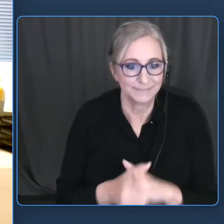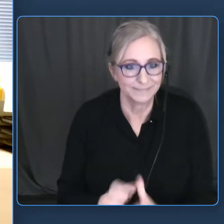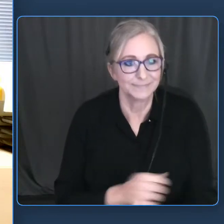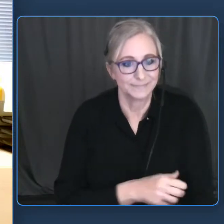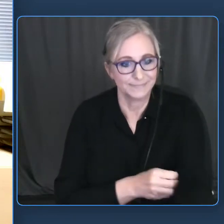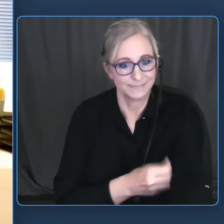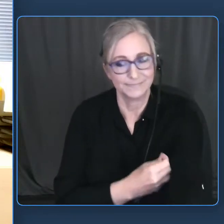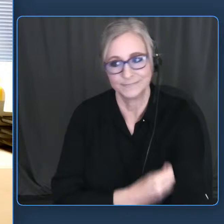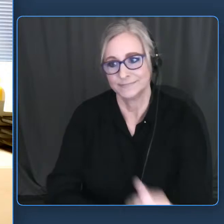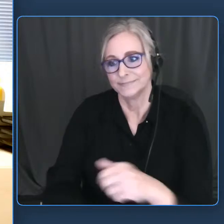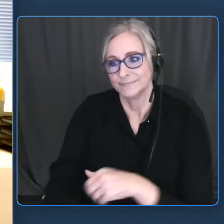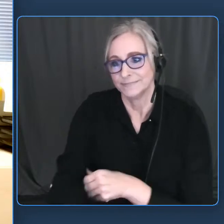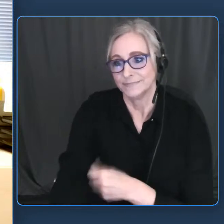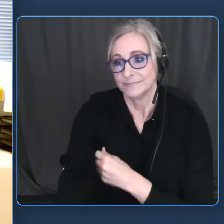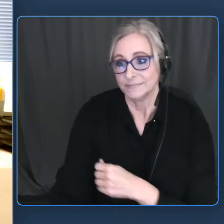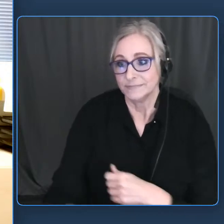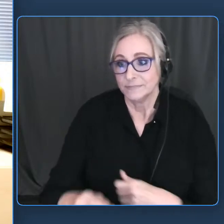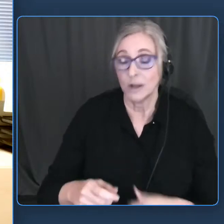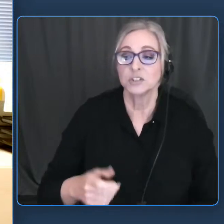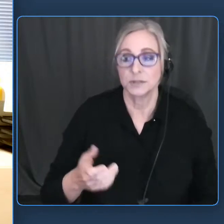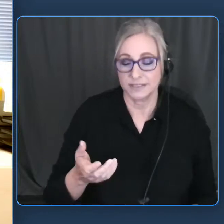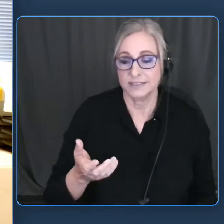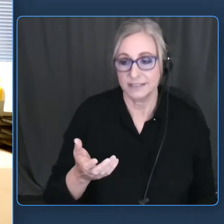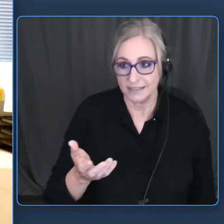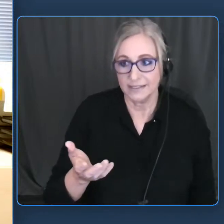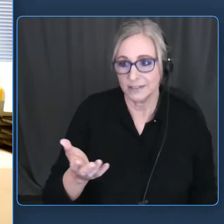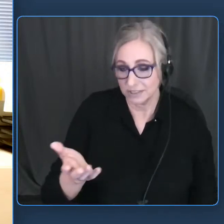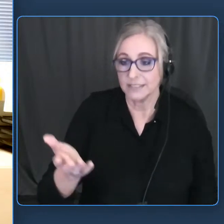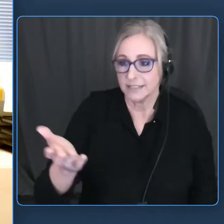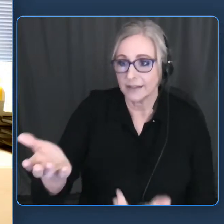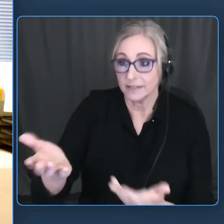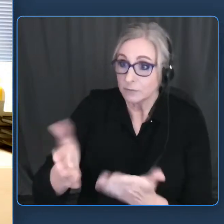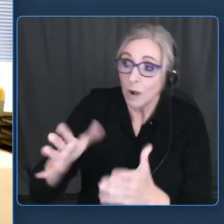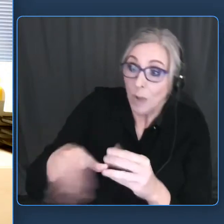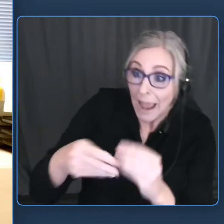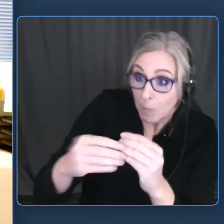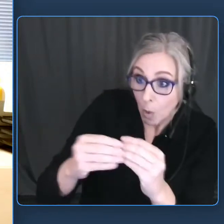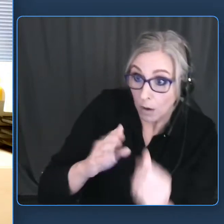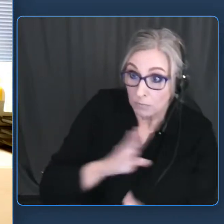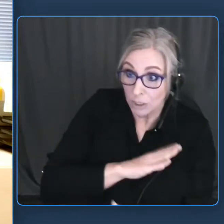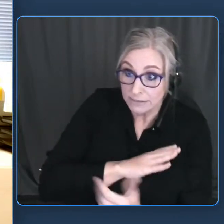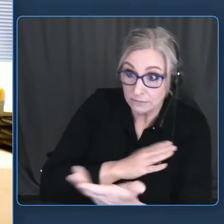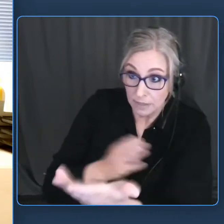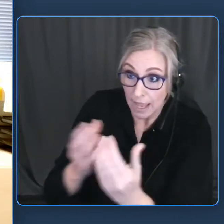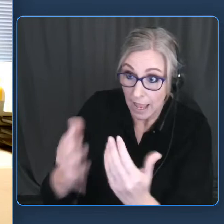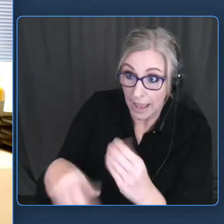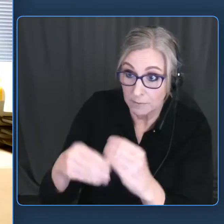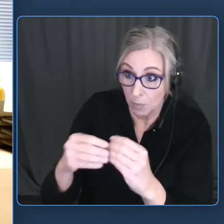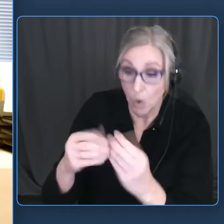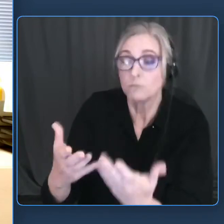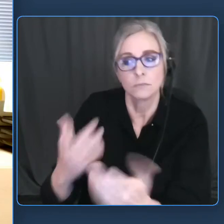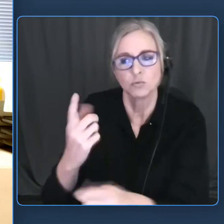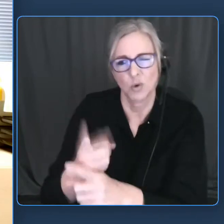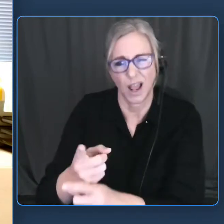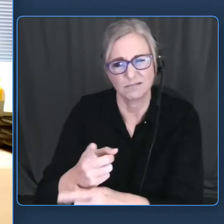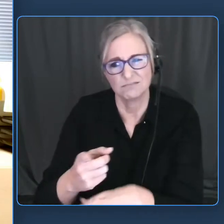Yep. Brenda, did you have something you I wanted just to wanted add to that? Yeah, just exactly. Thank